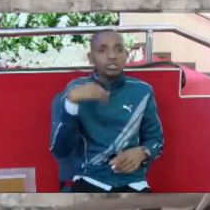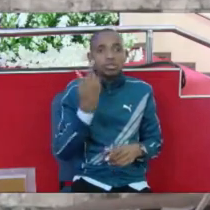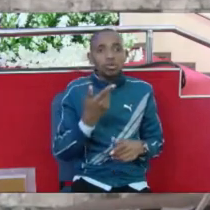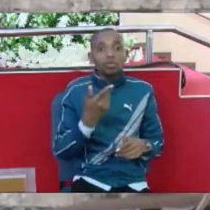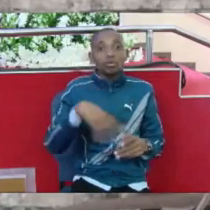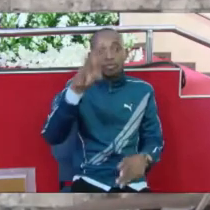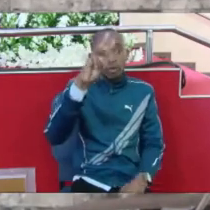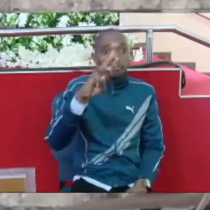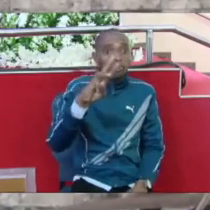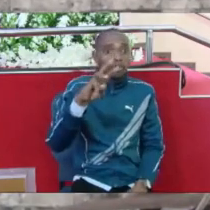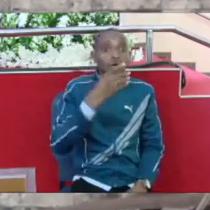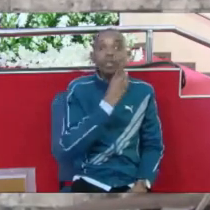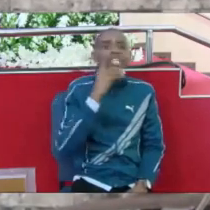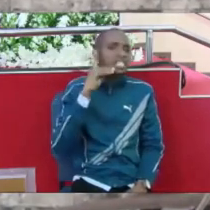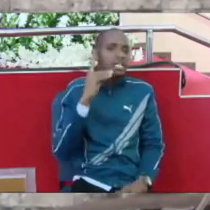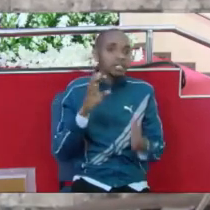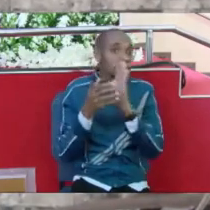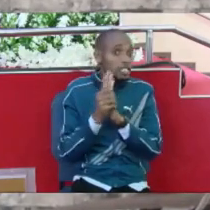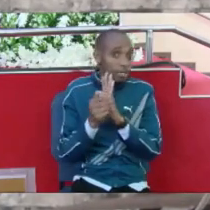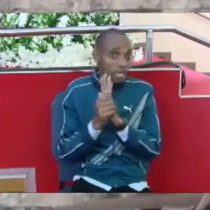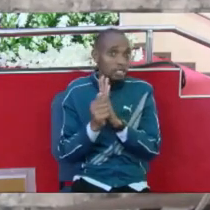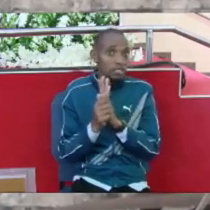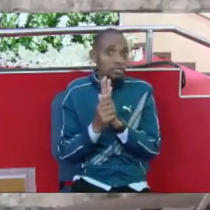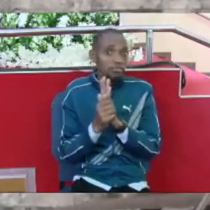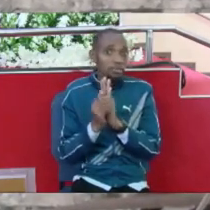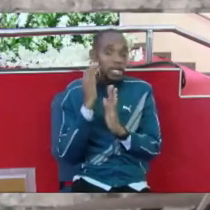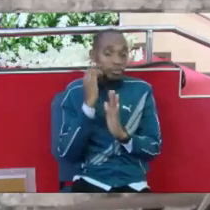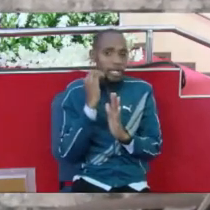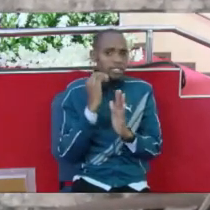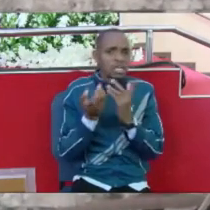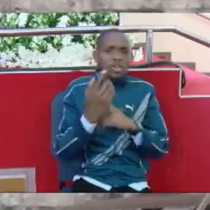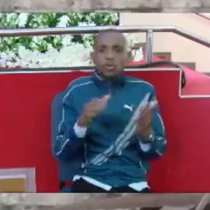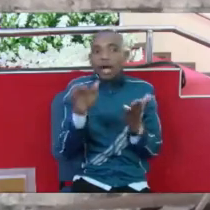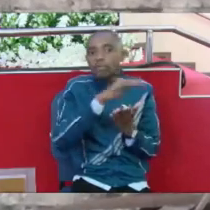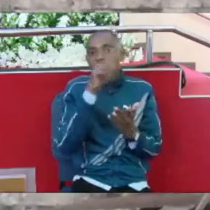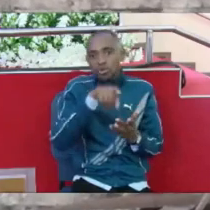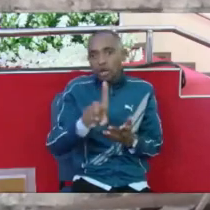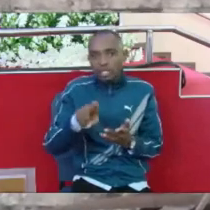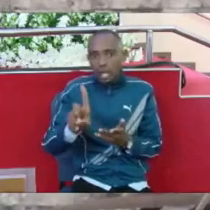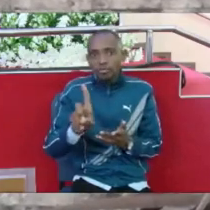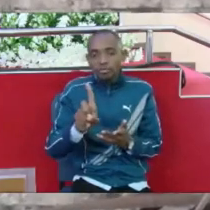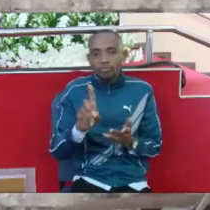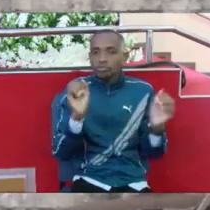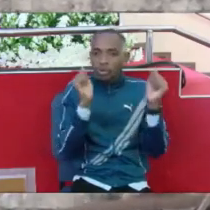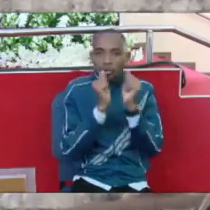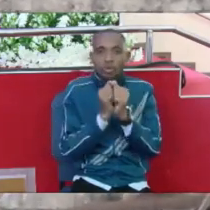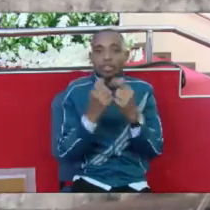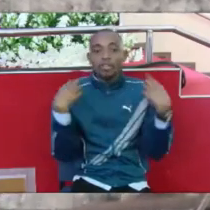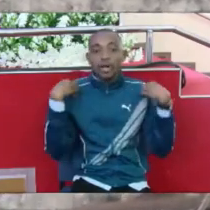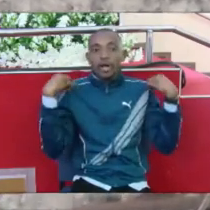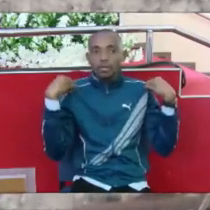wilderness experience. Kwa sababu ya vile ulipopitia jangwani. You cover yourself. Unajivalisha. With the garment of